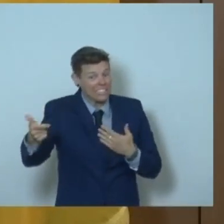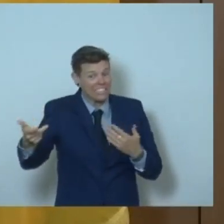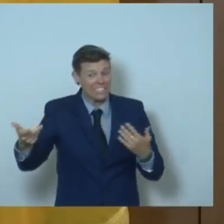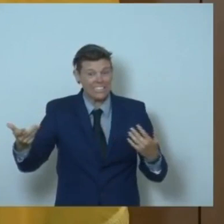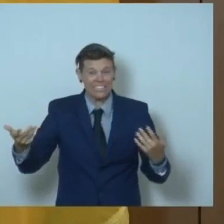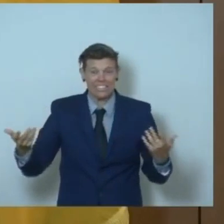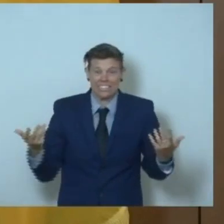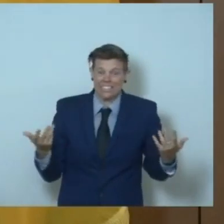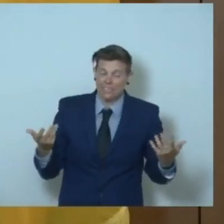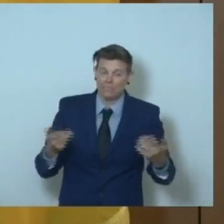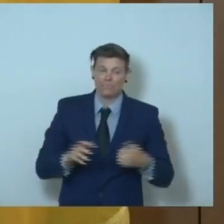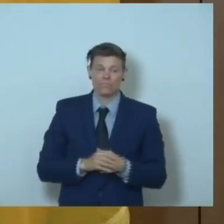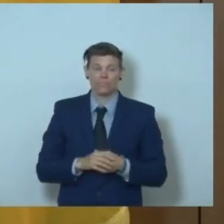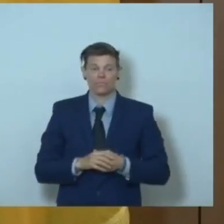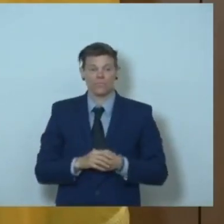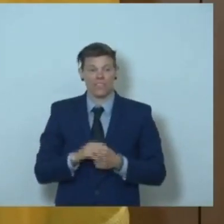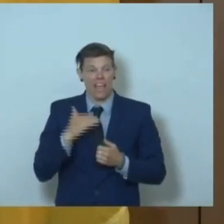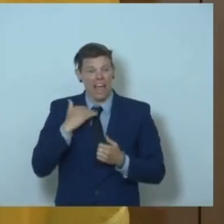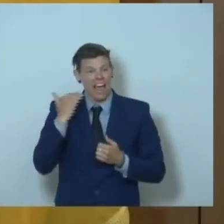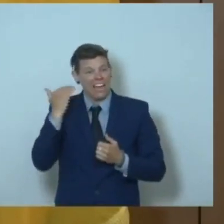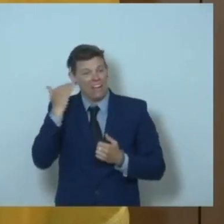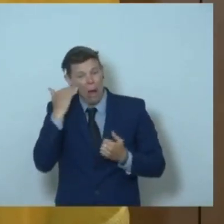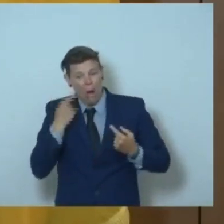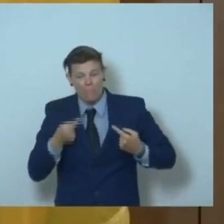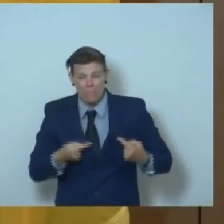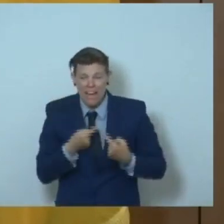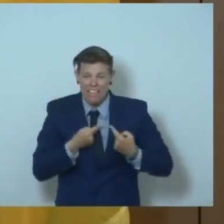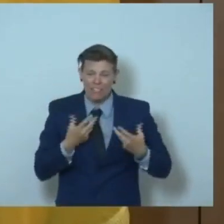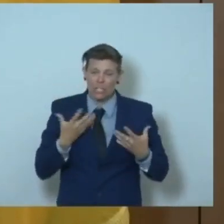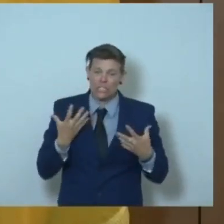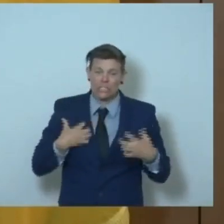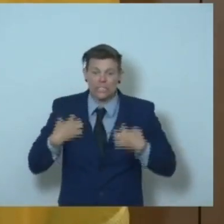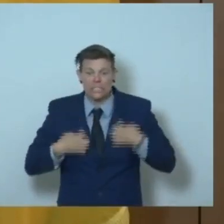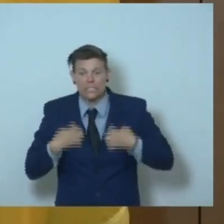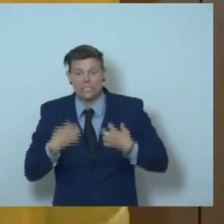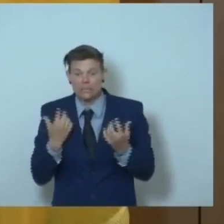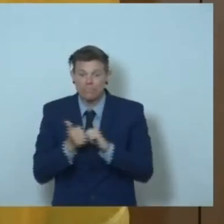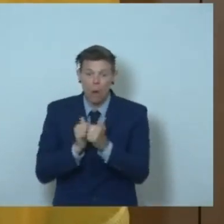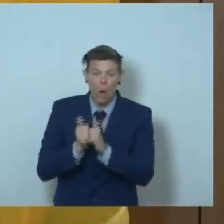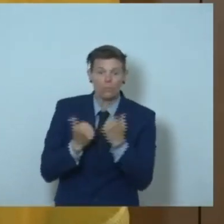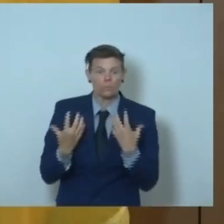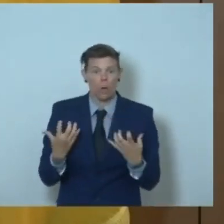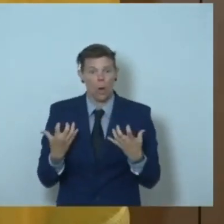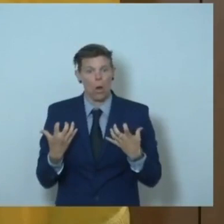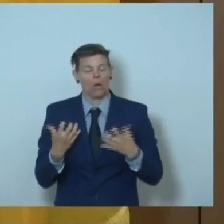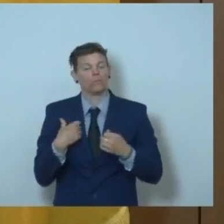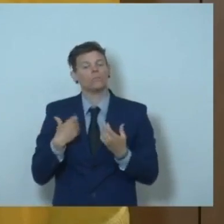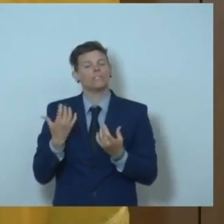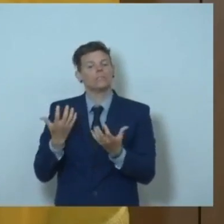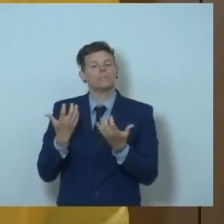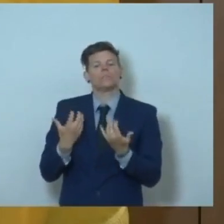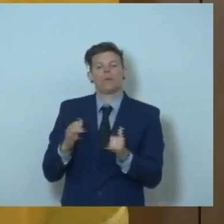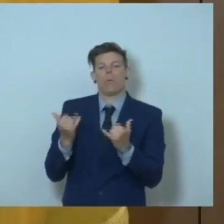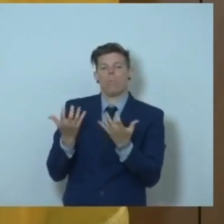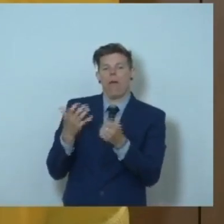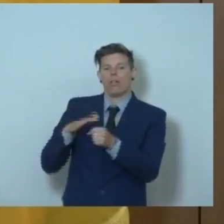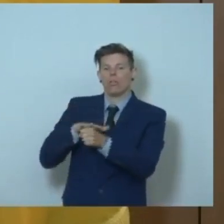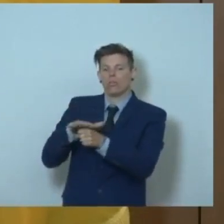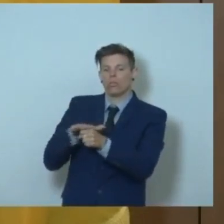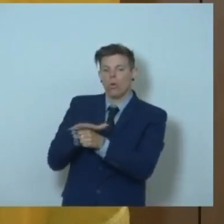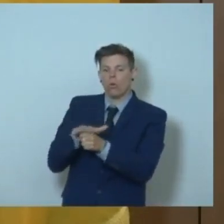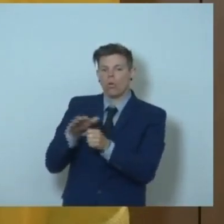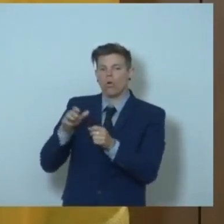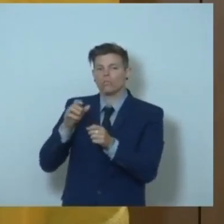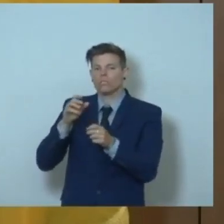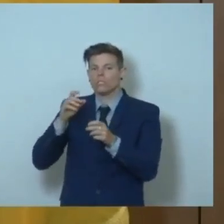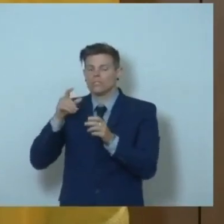a painful message. There are things that people are still sort of waiting for localized and state decision making.